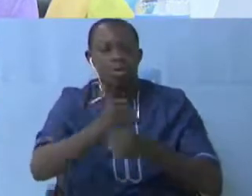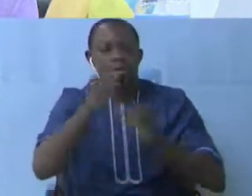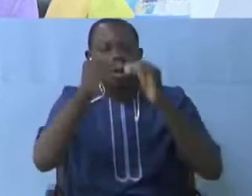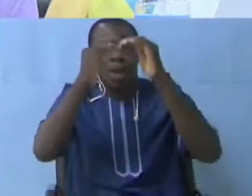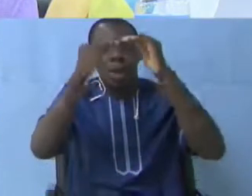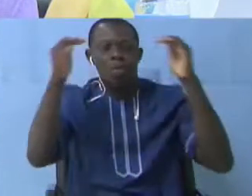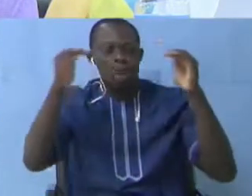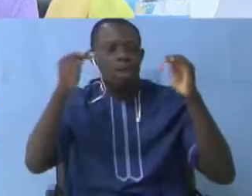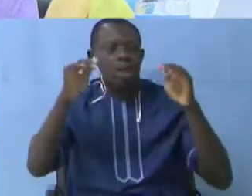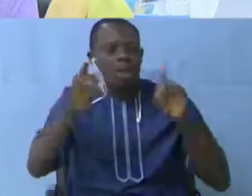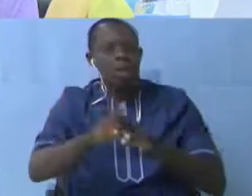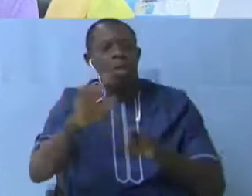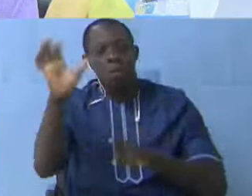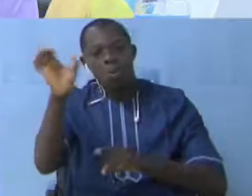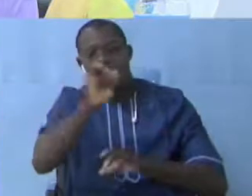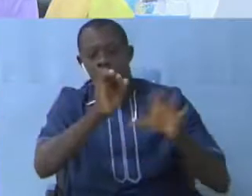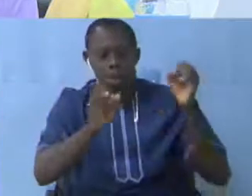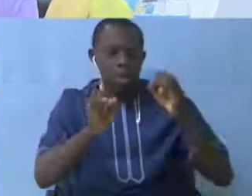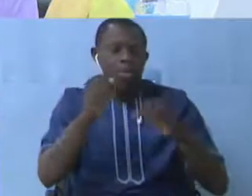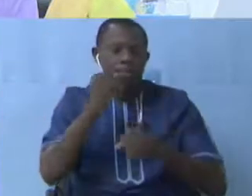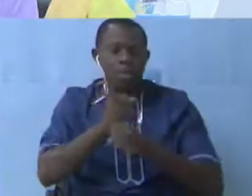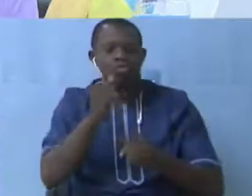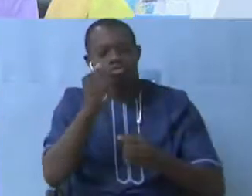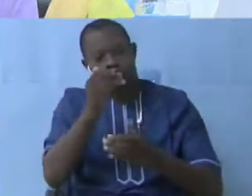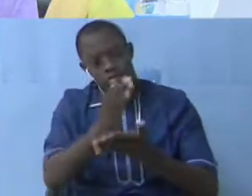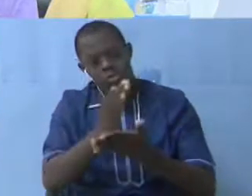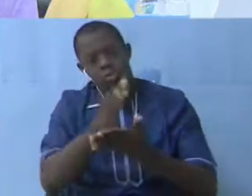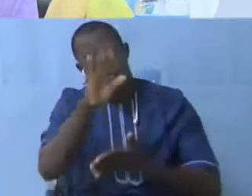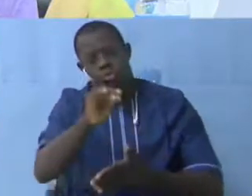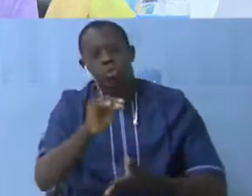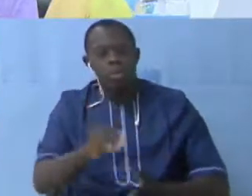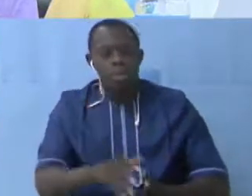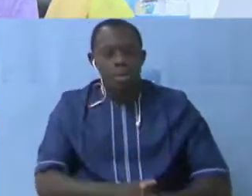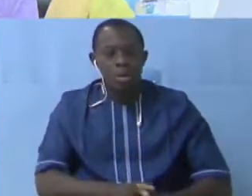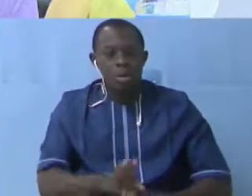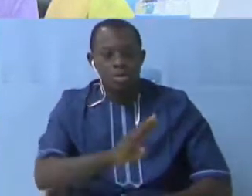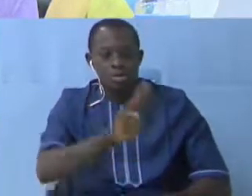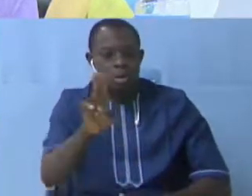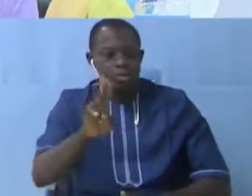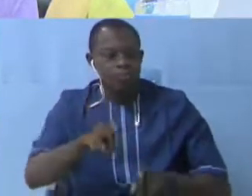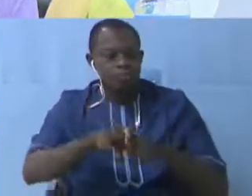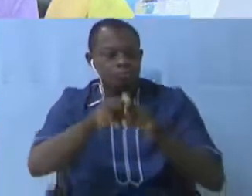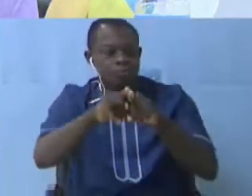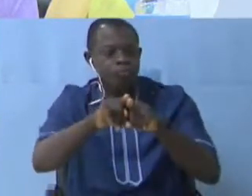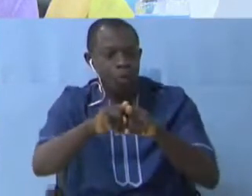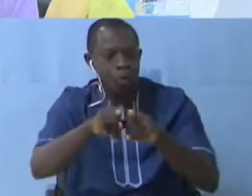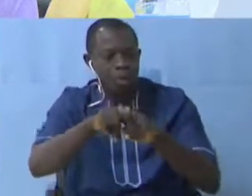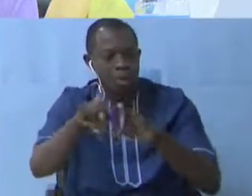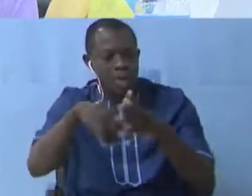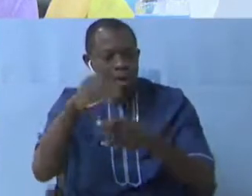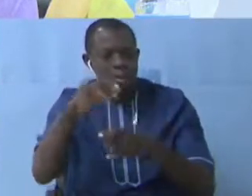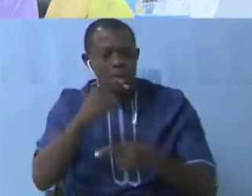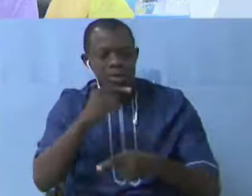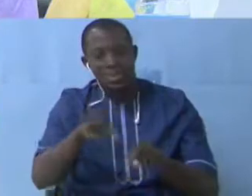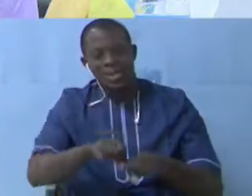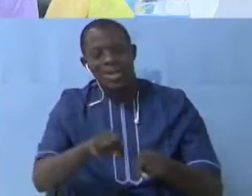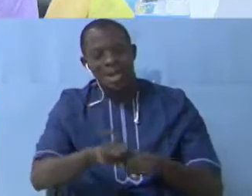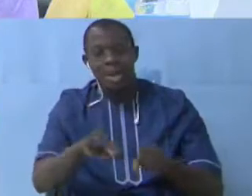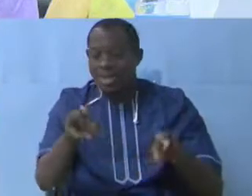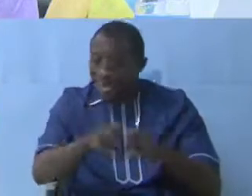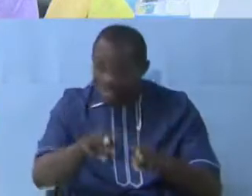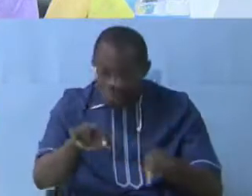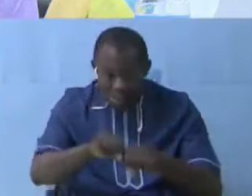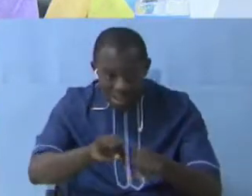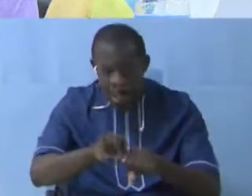dafa war a nekk loo xam ne nii ngañ maa ñaari boor yëpp la. We cannot go without them. mënuñoo dem ci seen dëddute. They cannot go